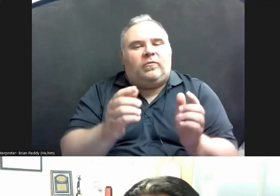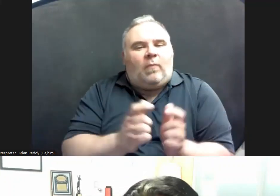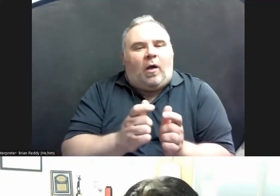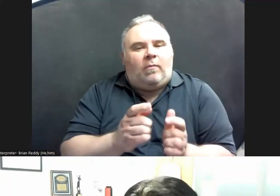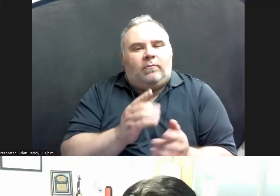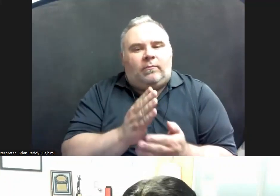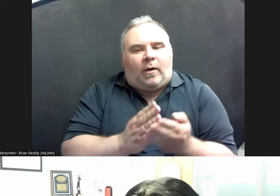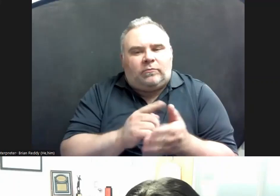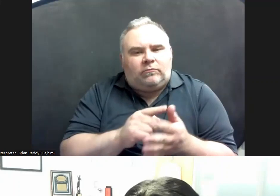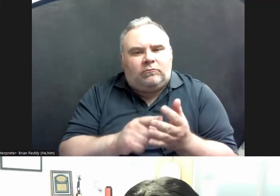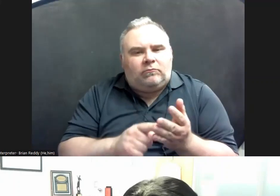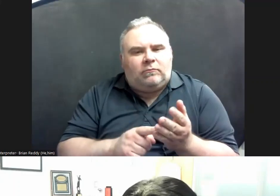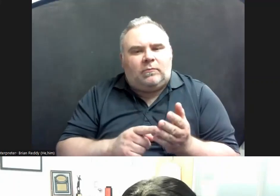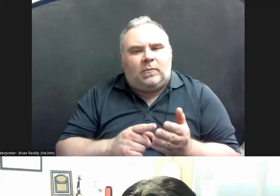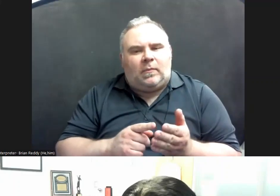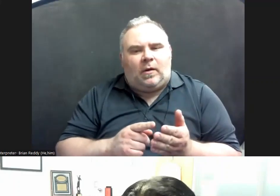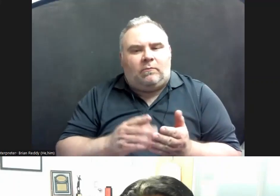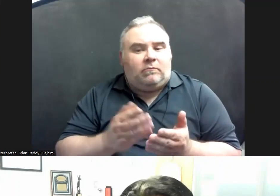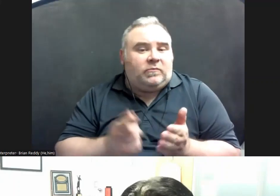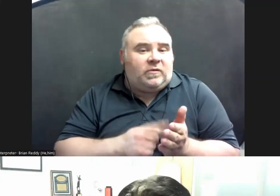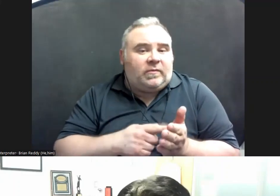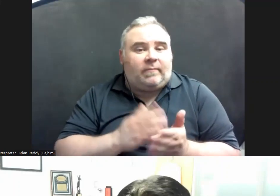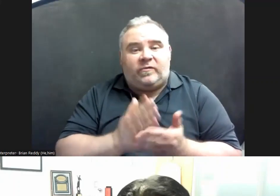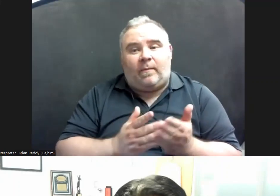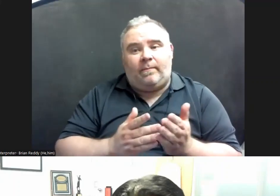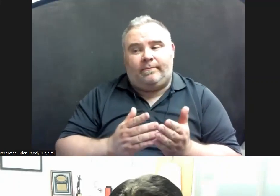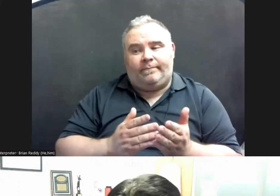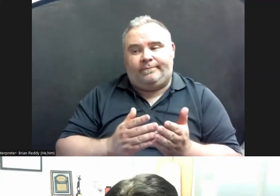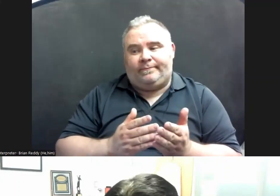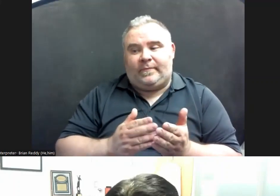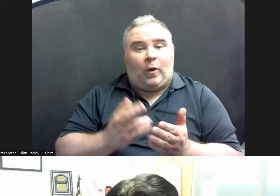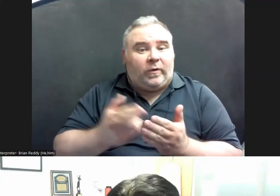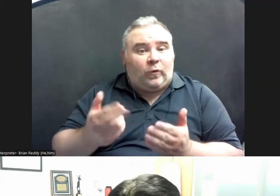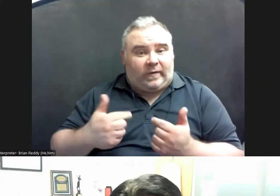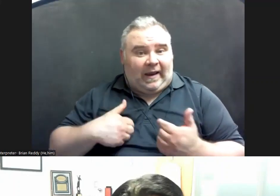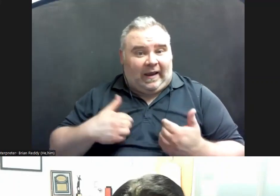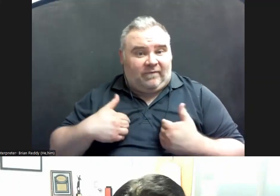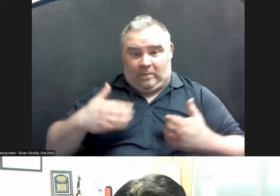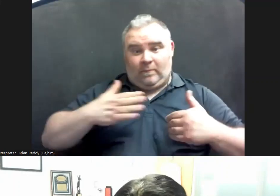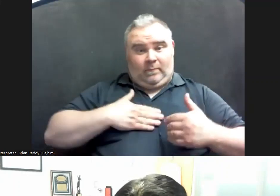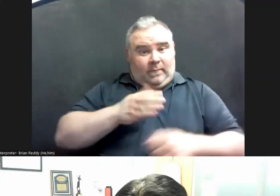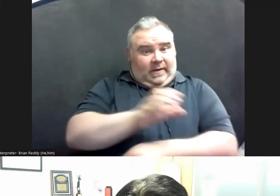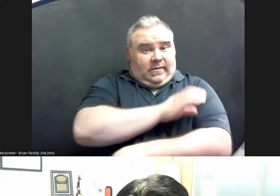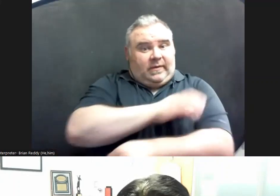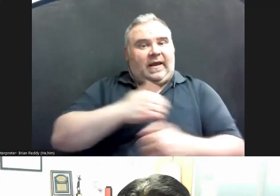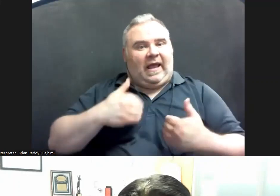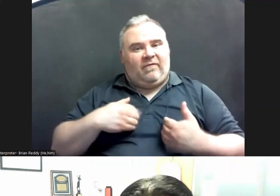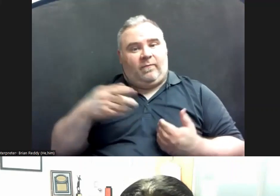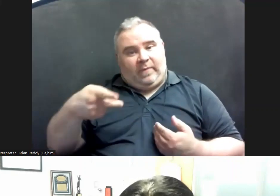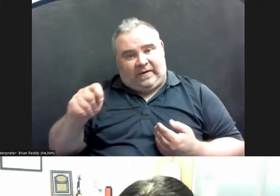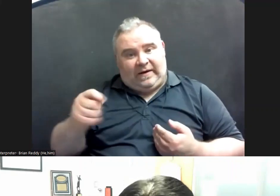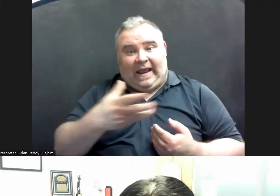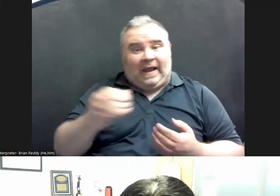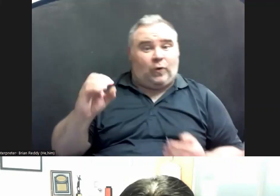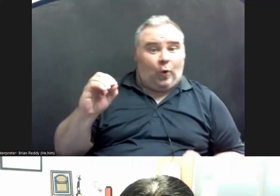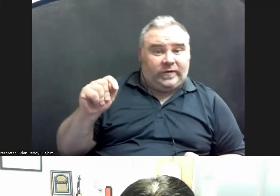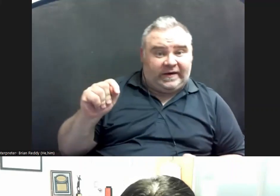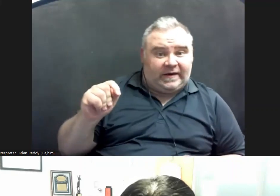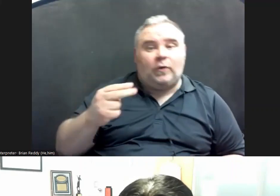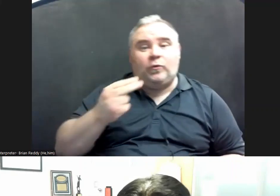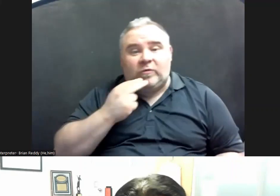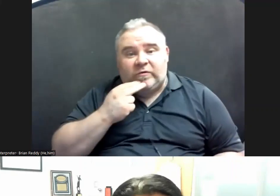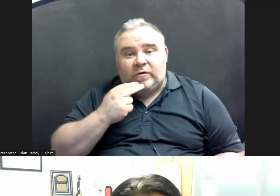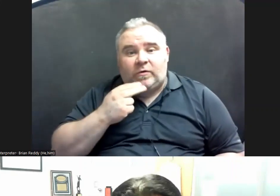So sometimes there are medical resources. In my clinic, I have a physical therapist, an occupational therapist, a nutritionist, and a